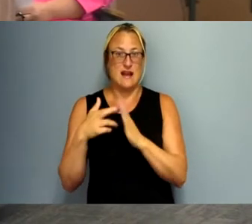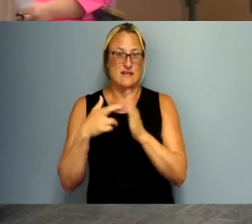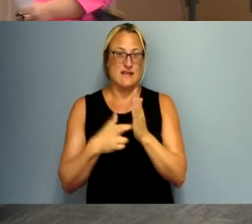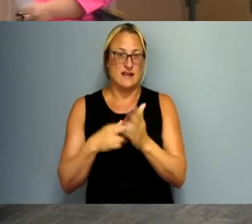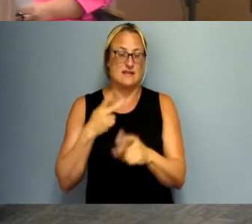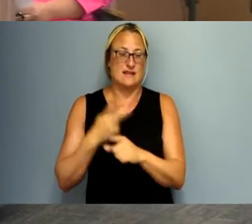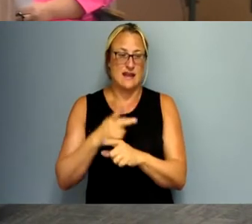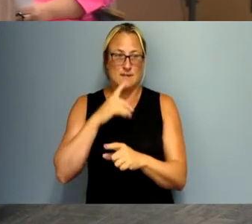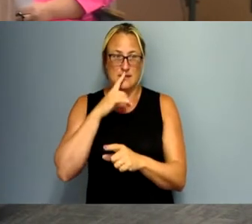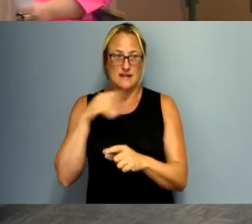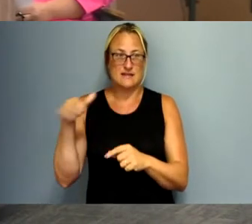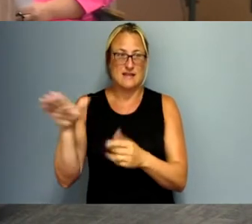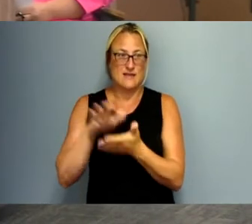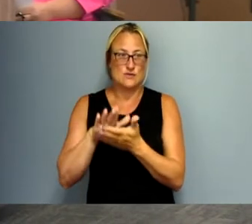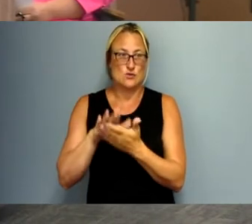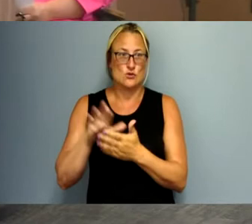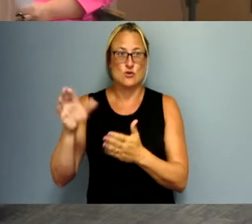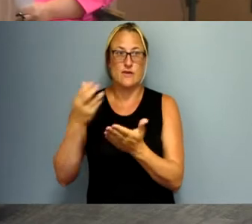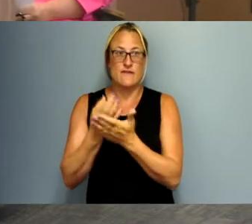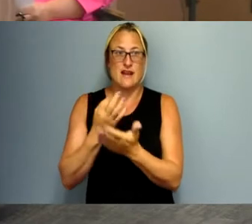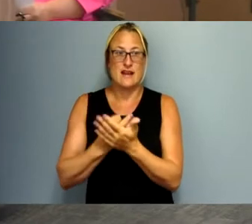you don't have your facts right about that.